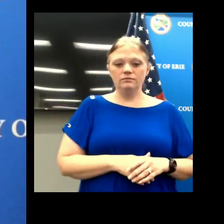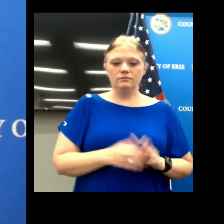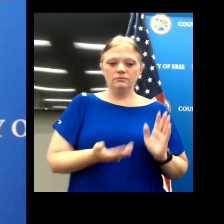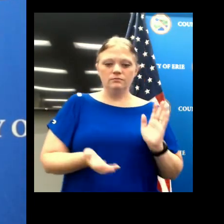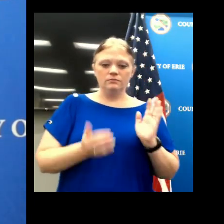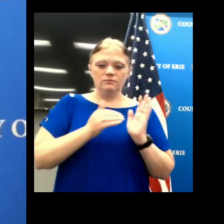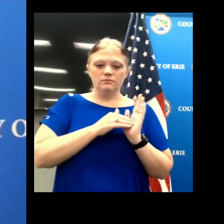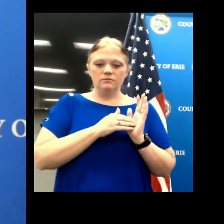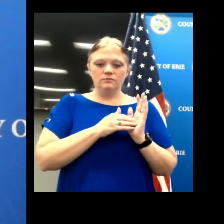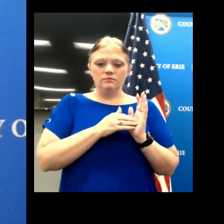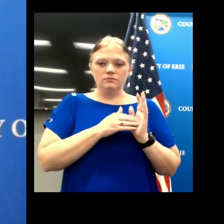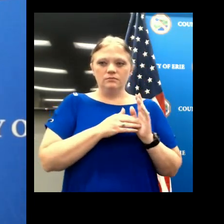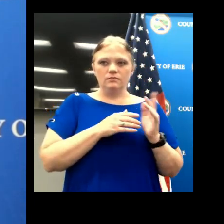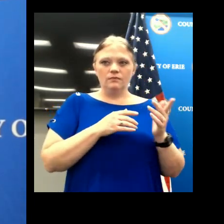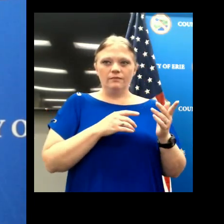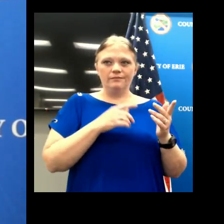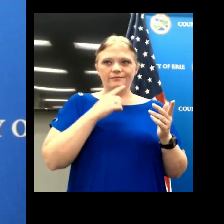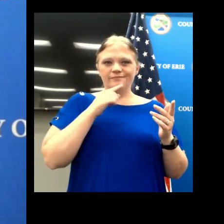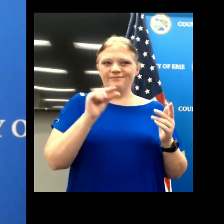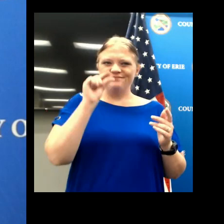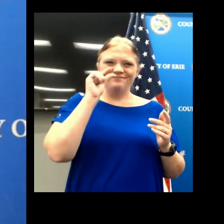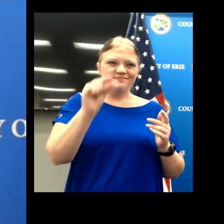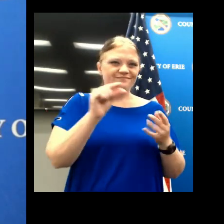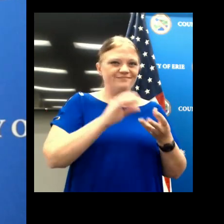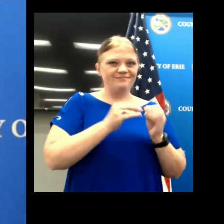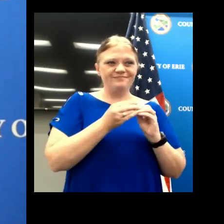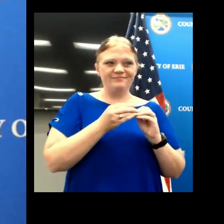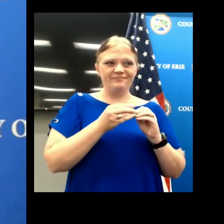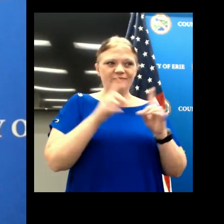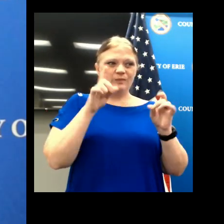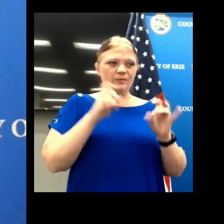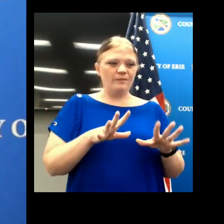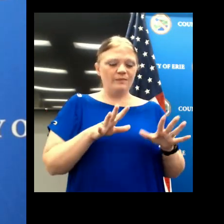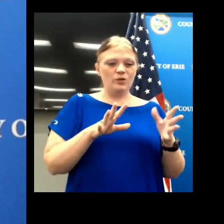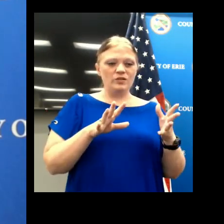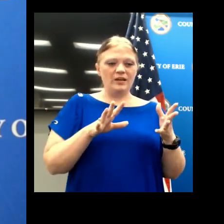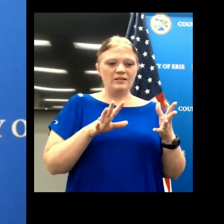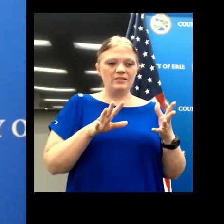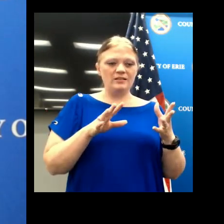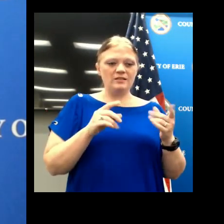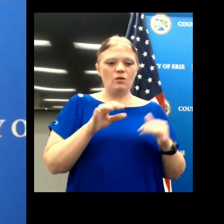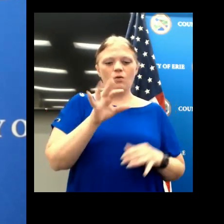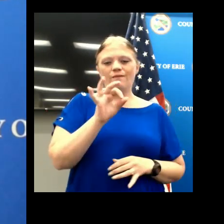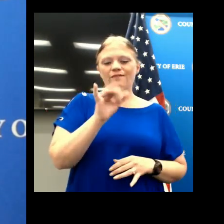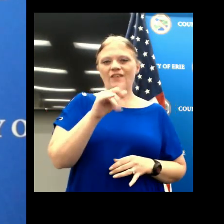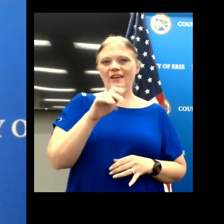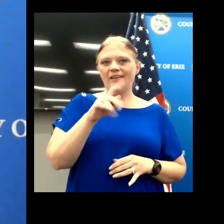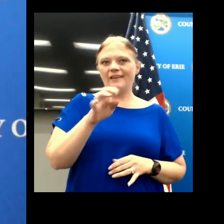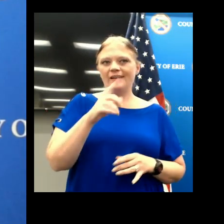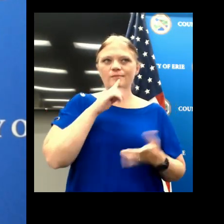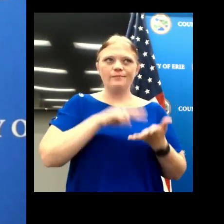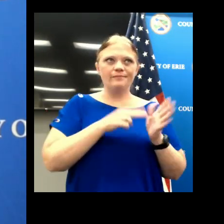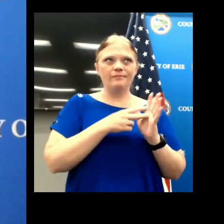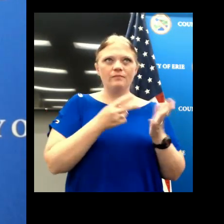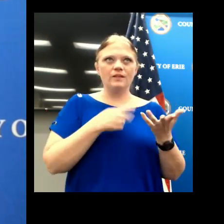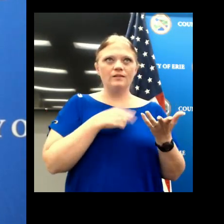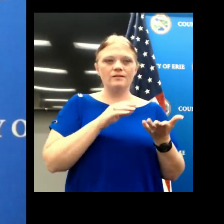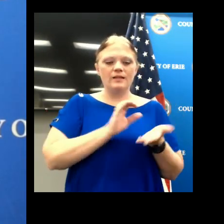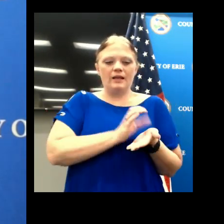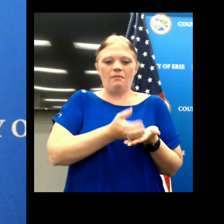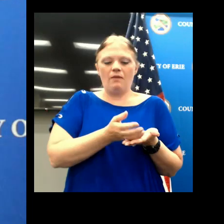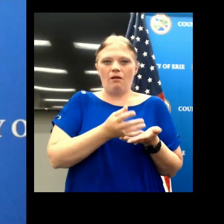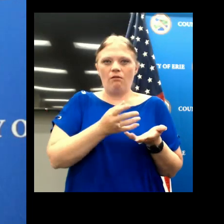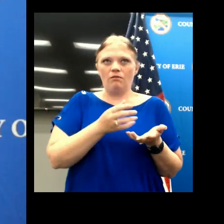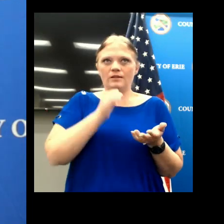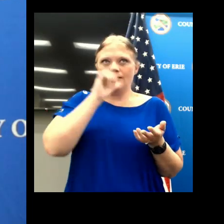there's a finite number of tests available. There's a finite number of people that can collect the specimens, and